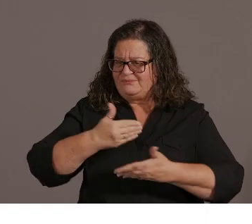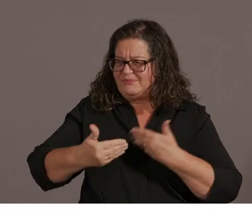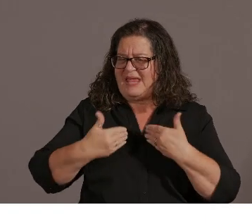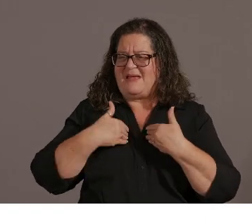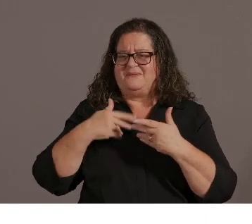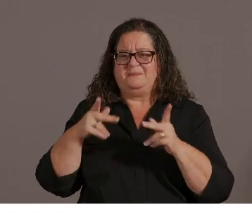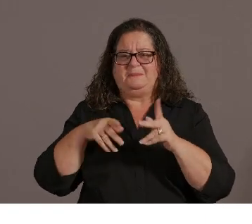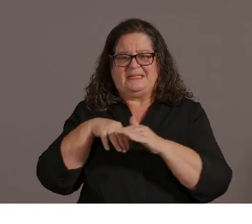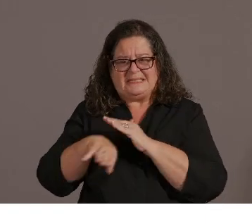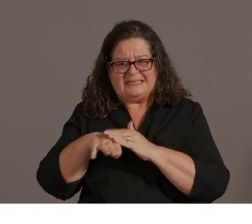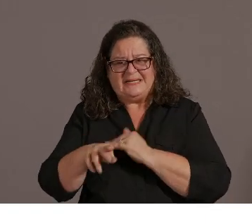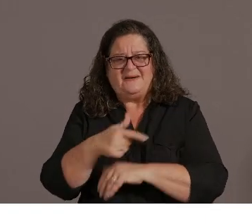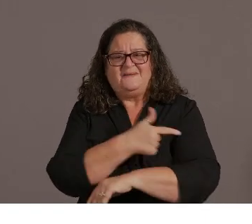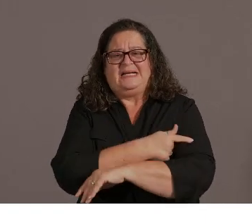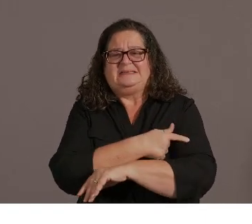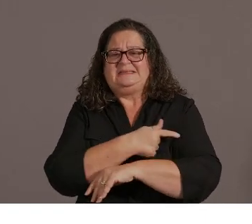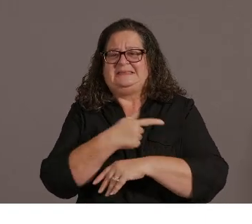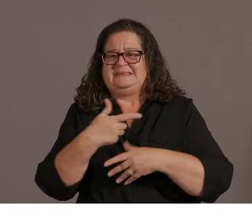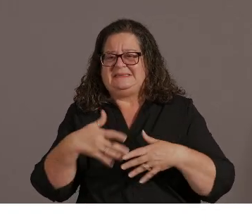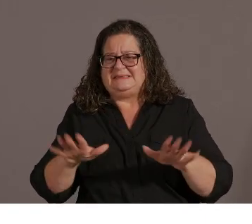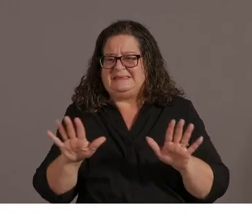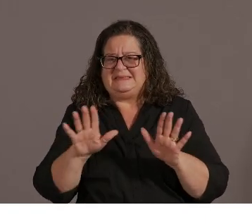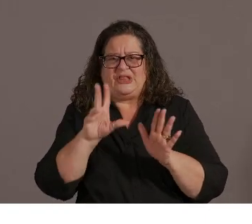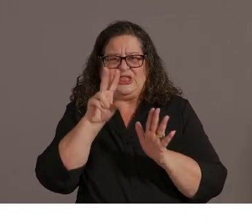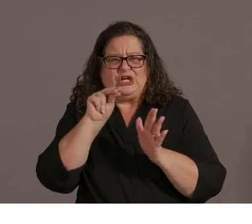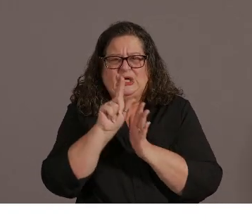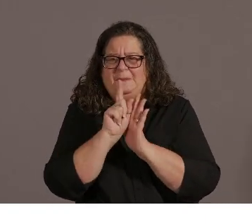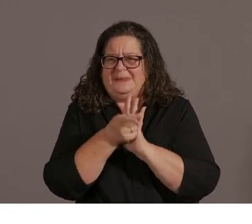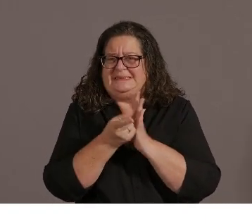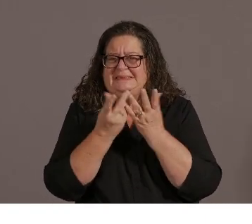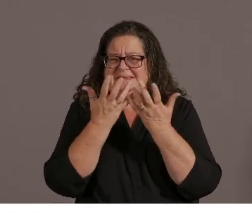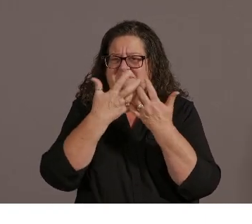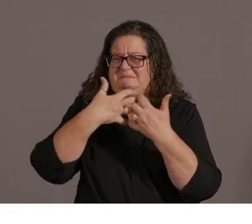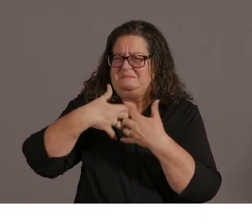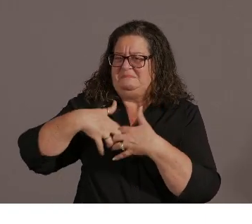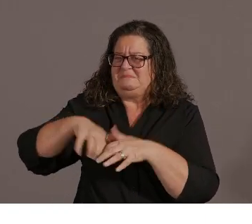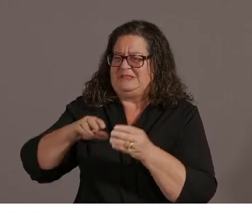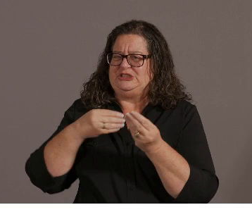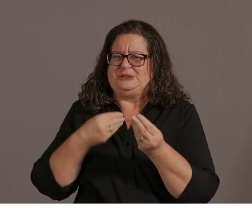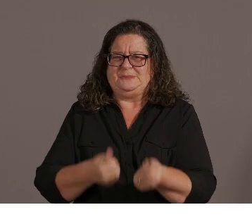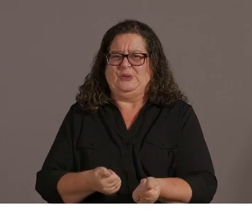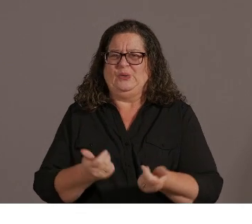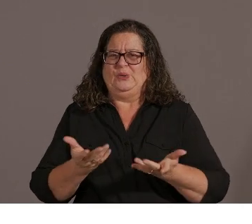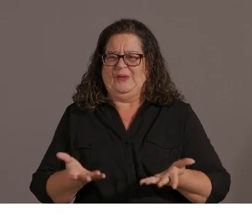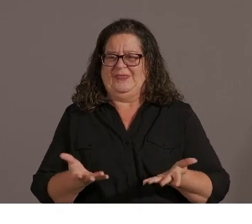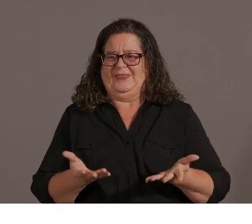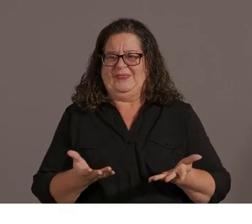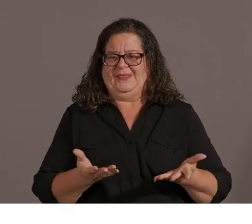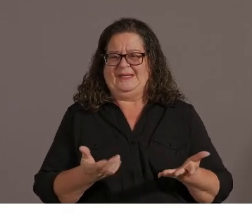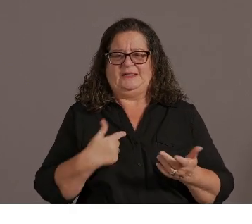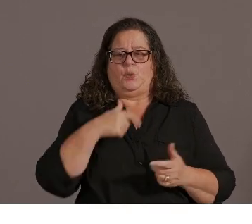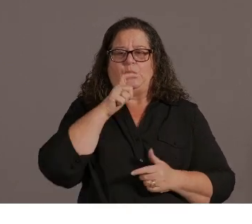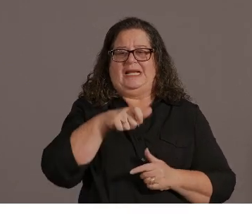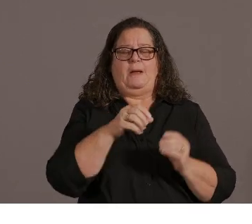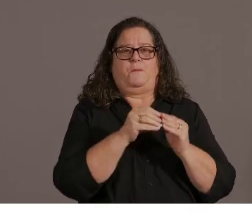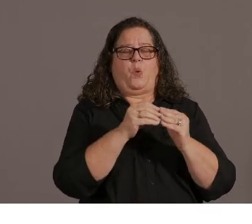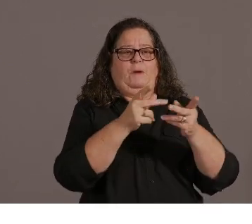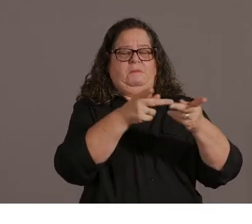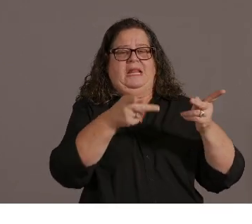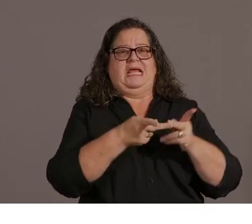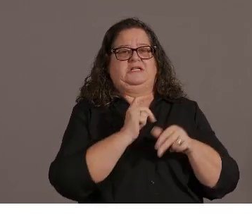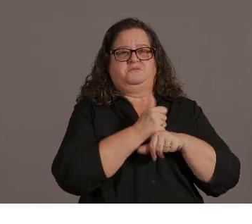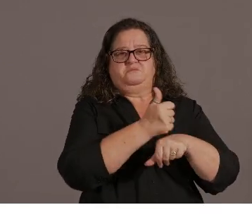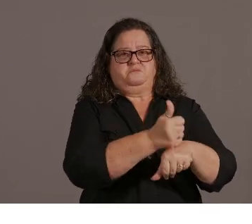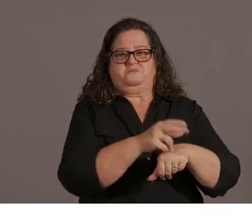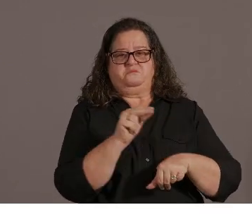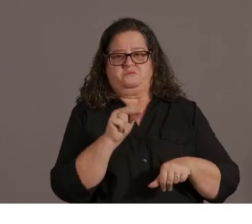in 30 minutes. And so what we were asking for was just the additional vaccine so that we can operate our